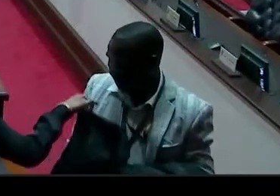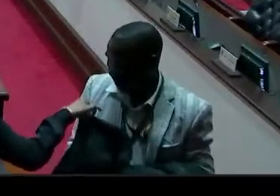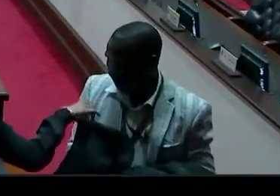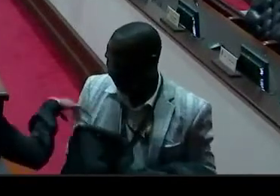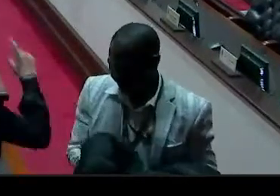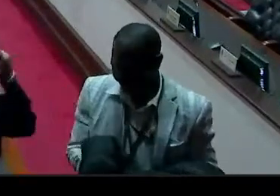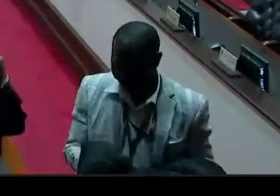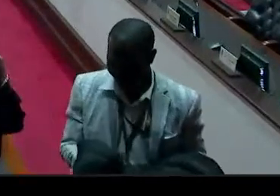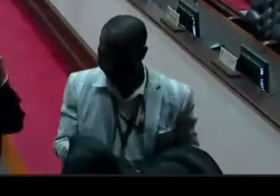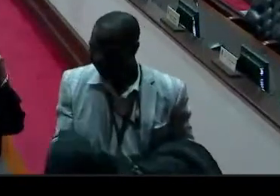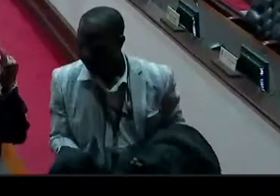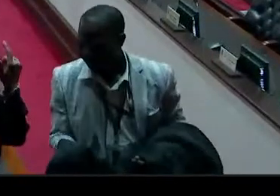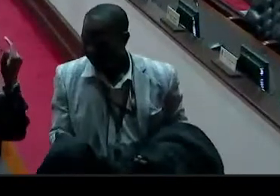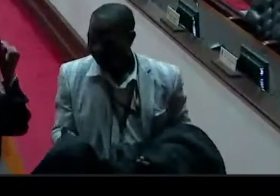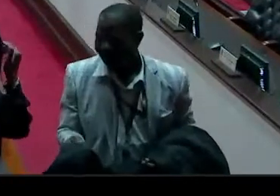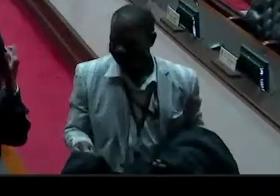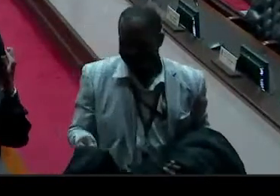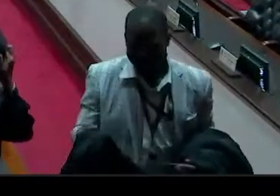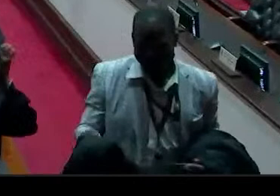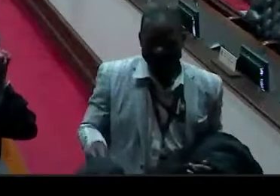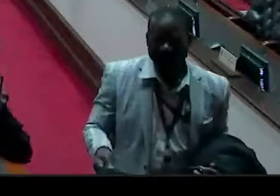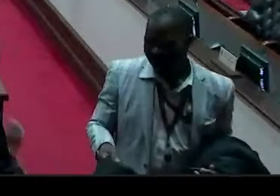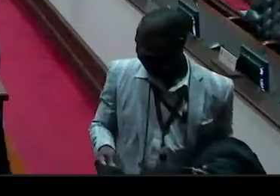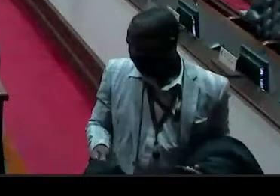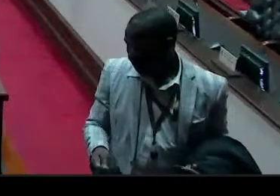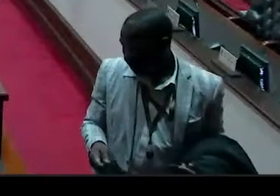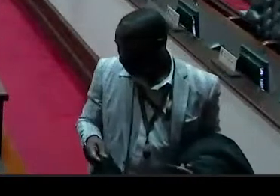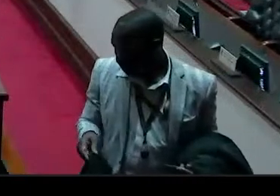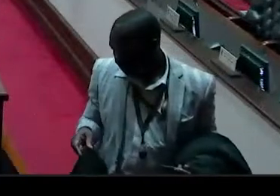bengikhuluma nje umlando othini.